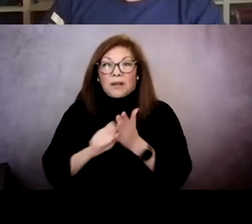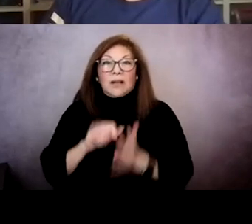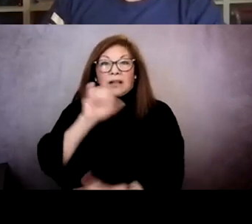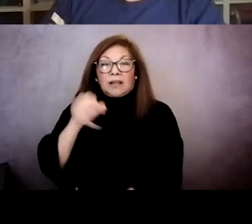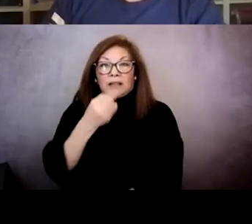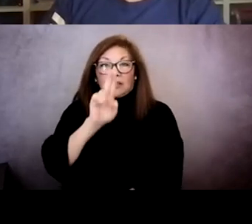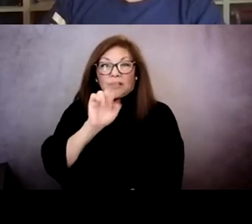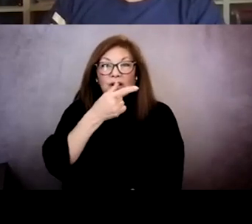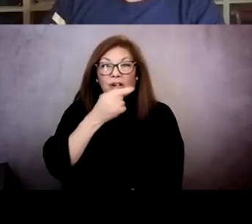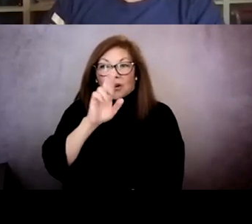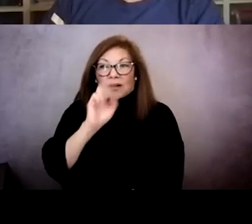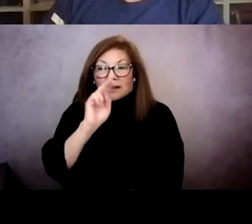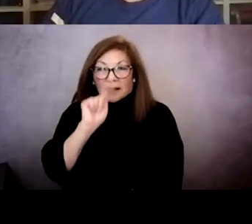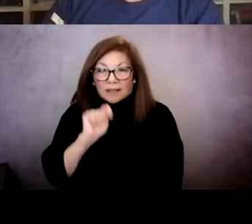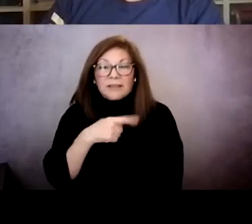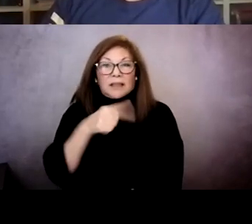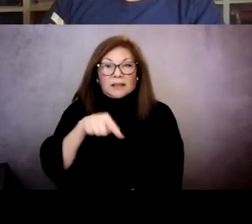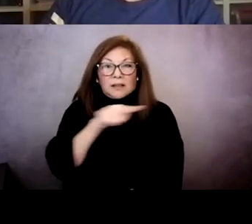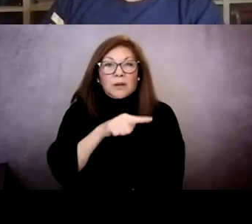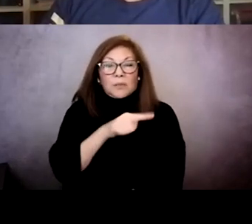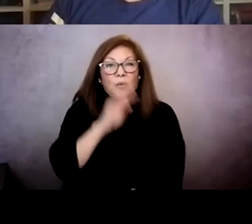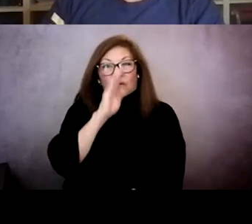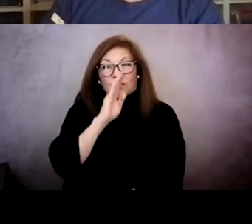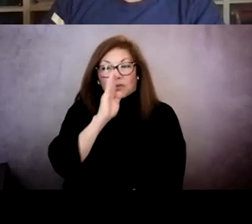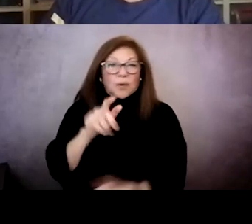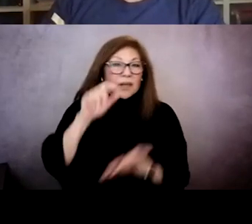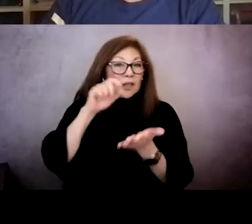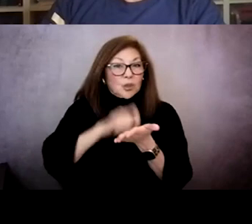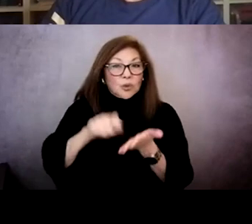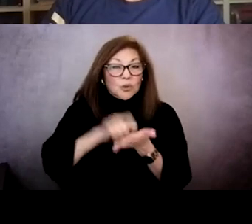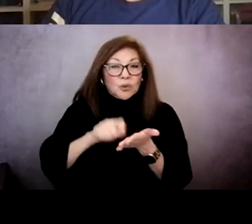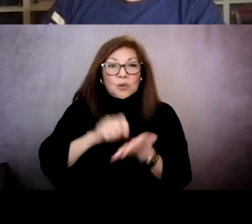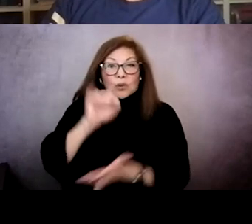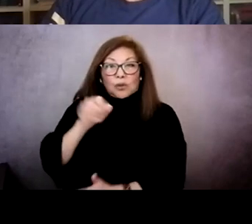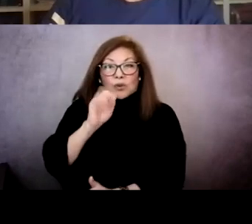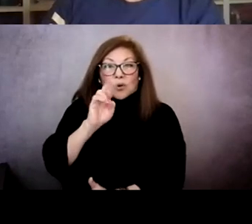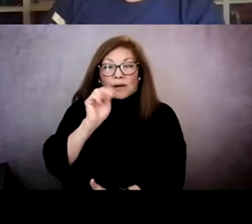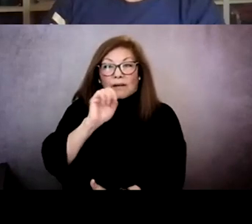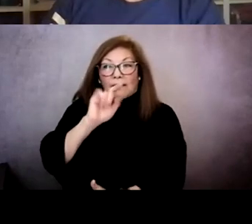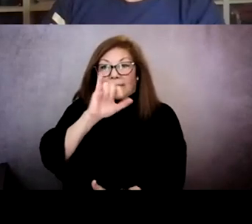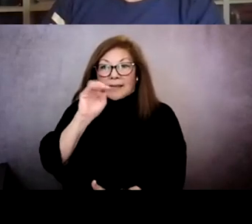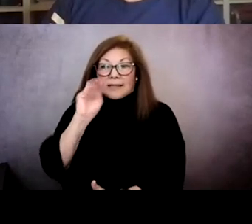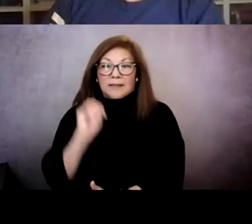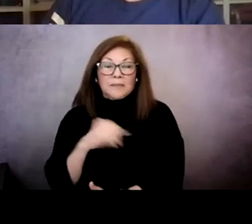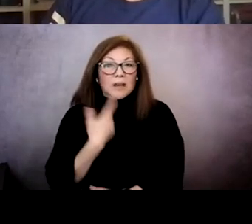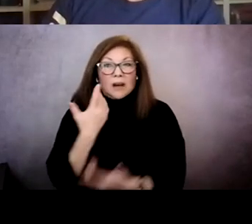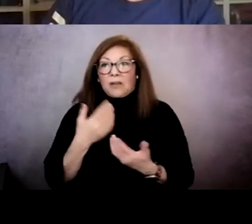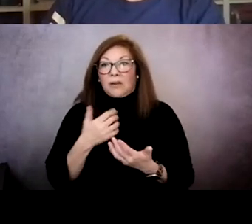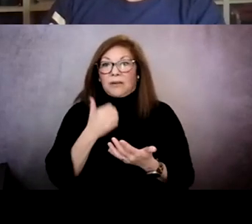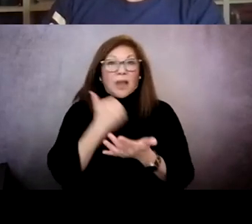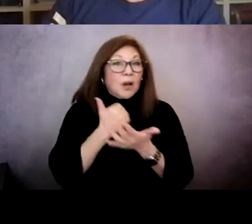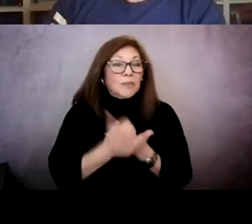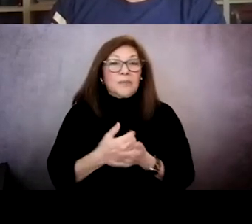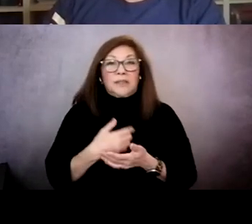whether, they're doing sort of more straight journalism, but are there sort of tips you give them in terms of addressing